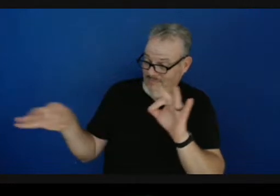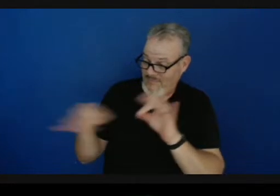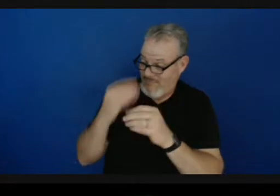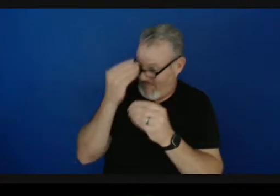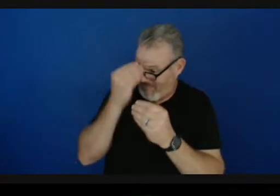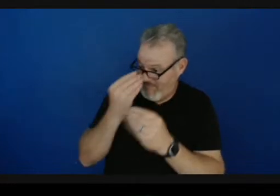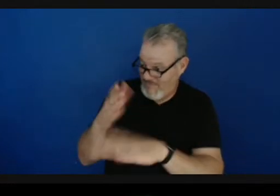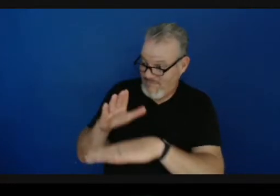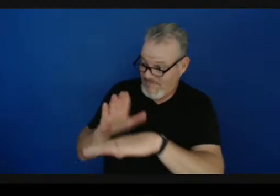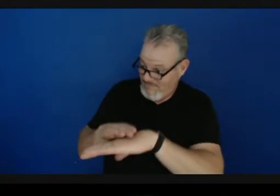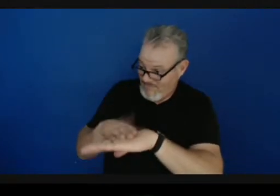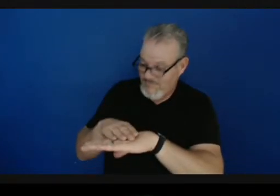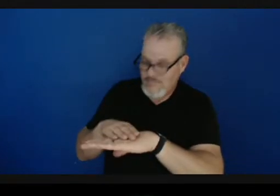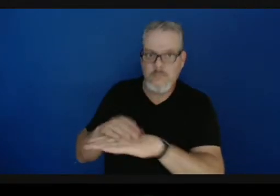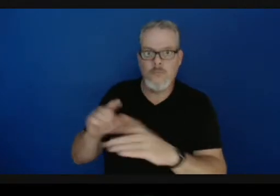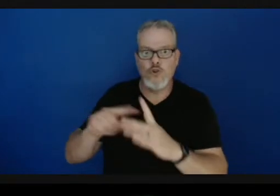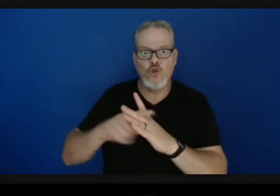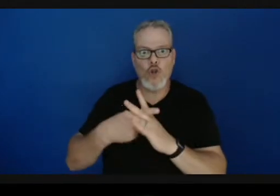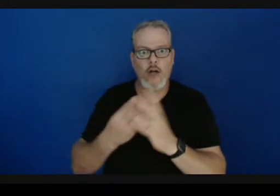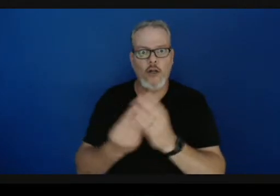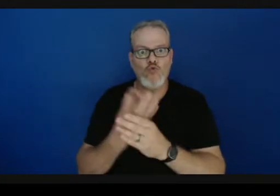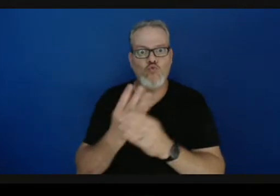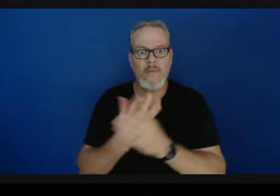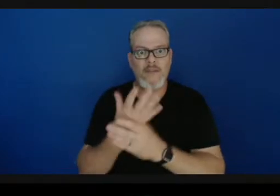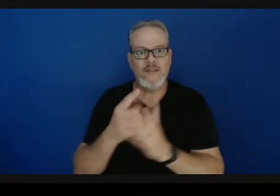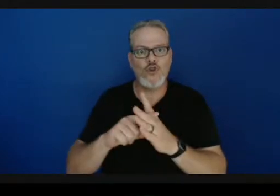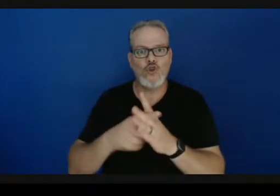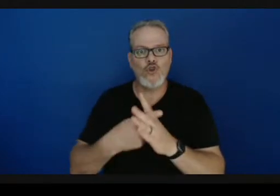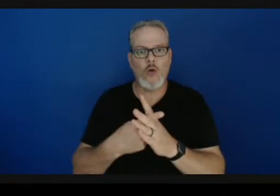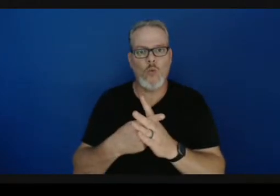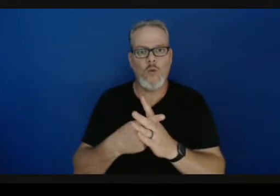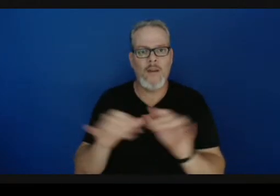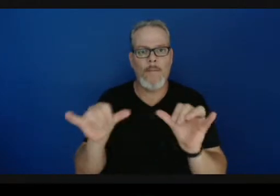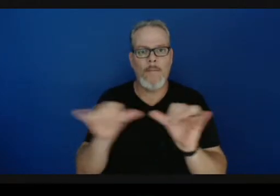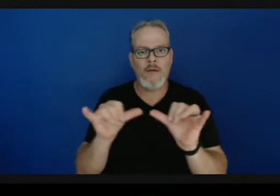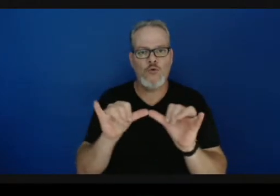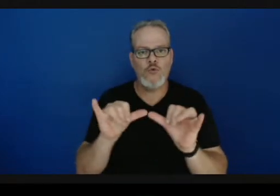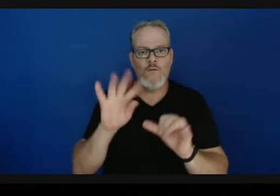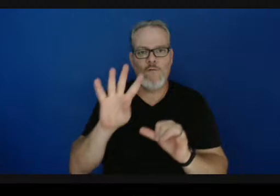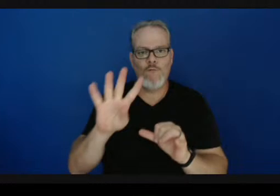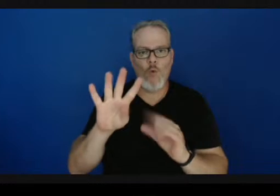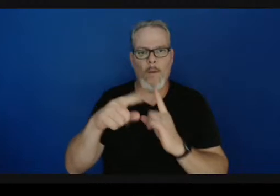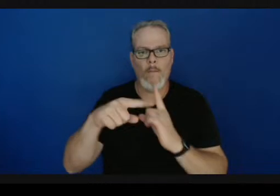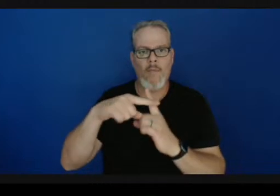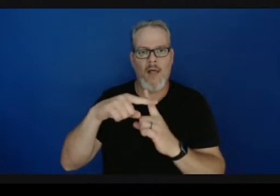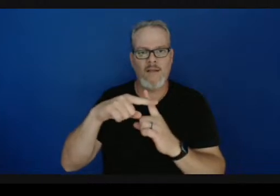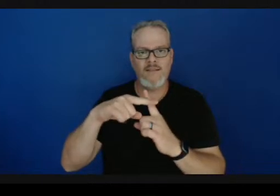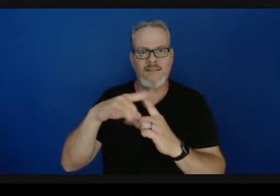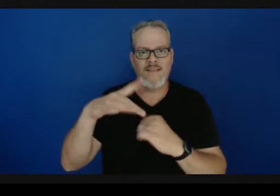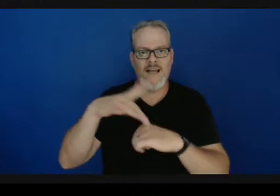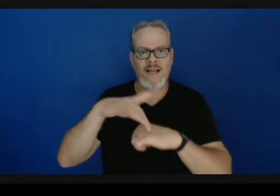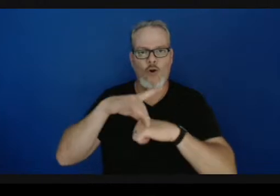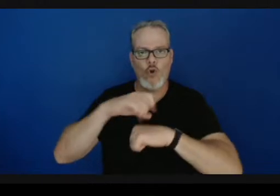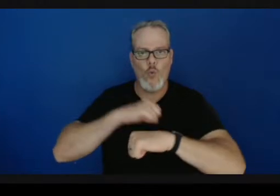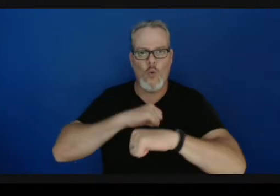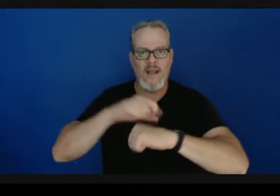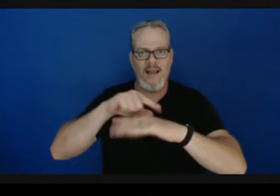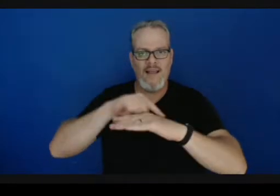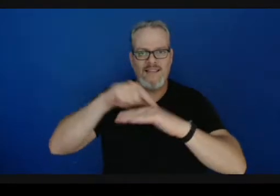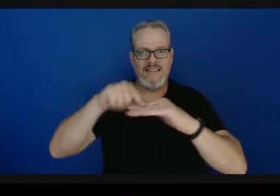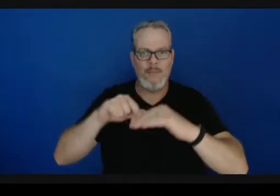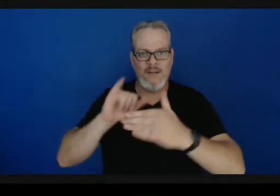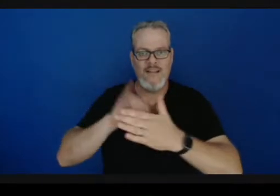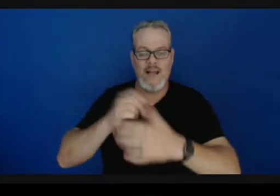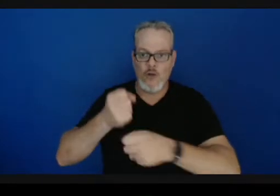mode. So it started with a magnitude 4+ earthquake at the summit, and then that just started an entire sequence